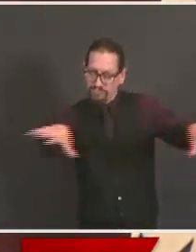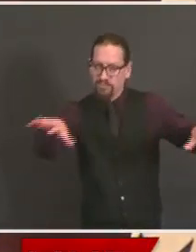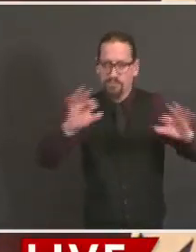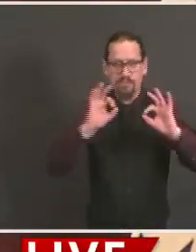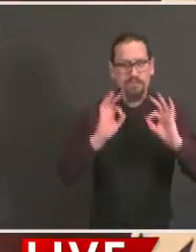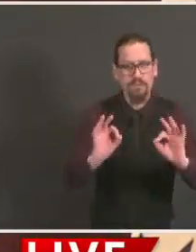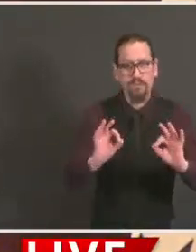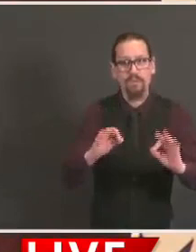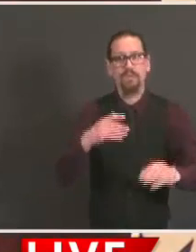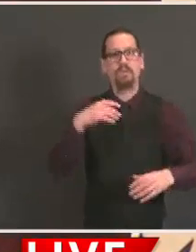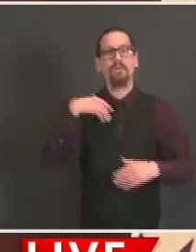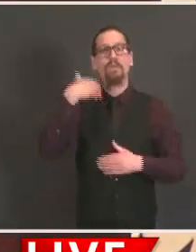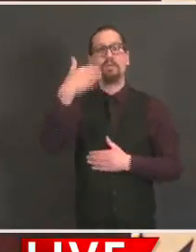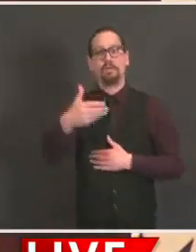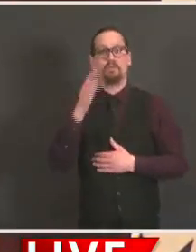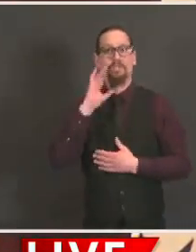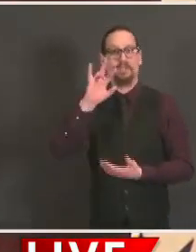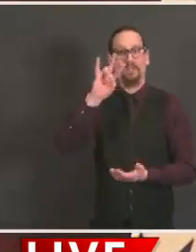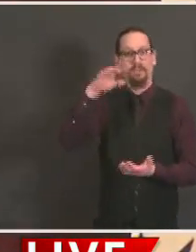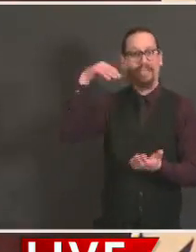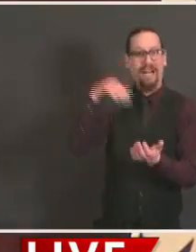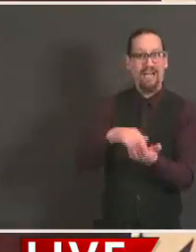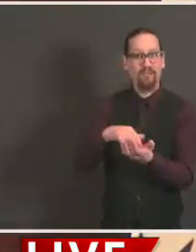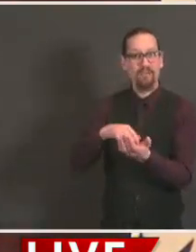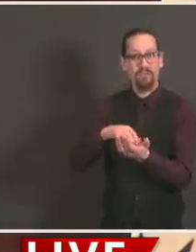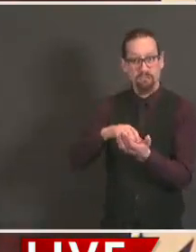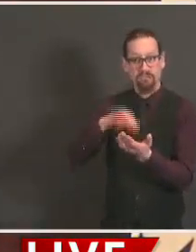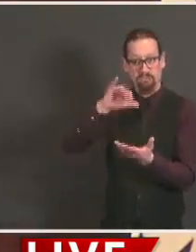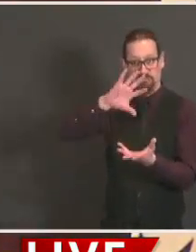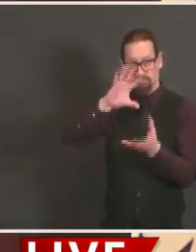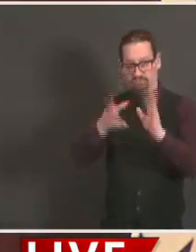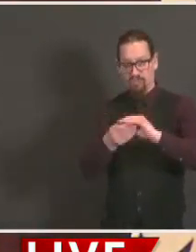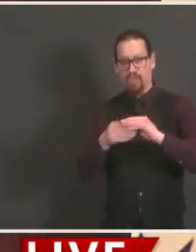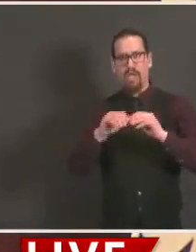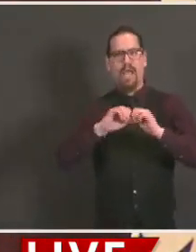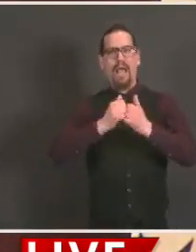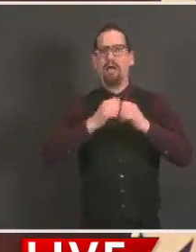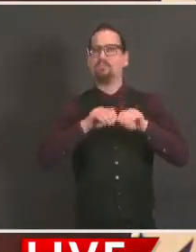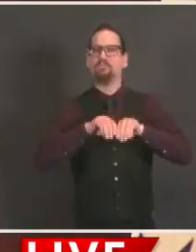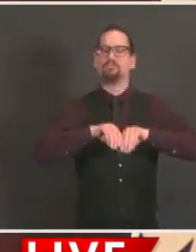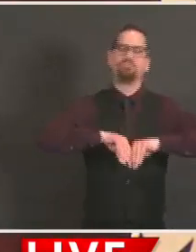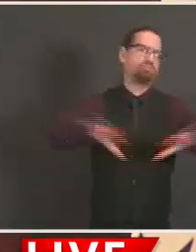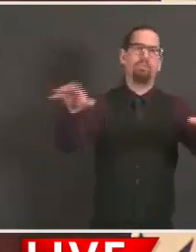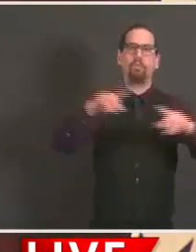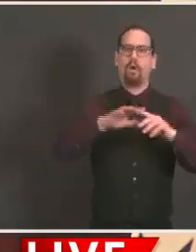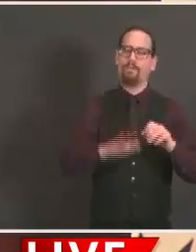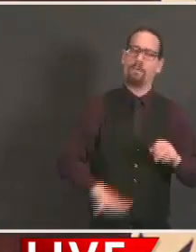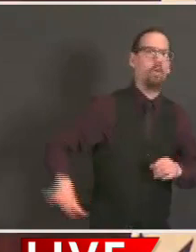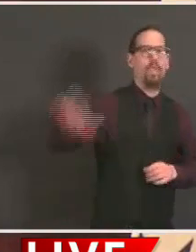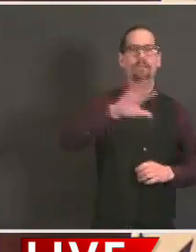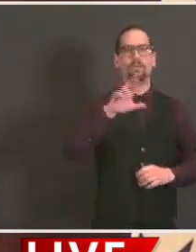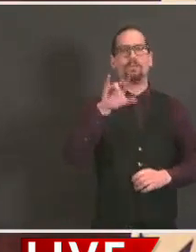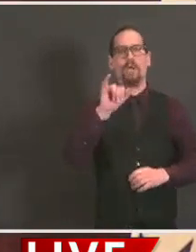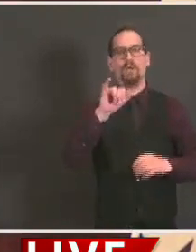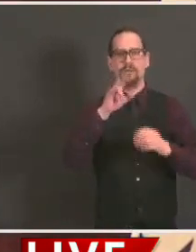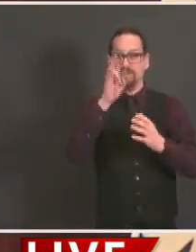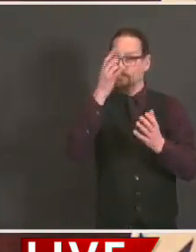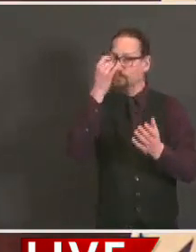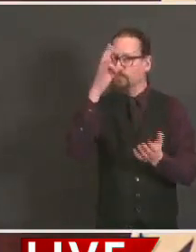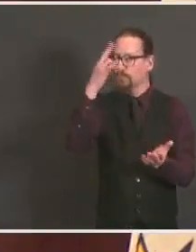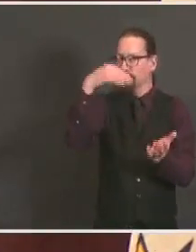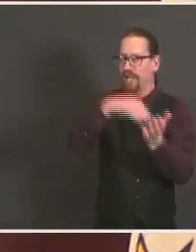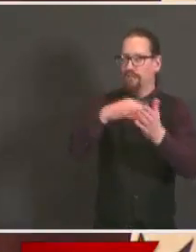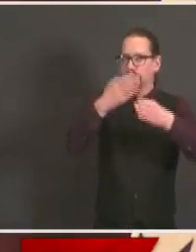doses total will be going to cities and towns each week for 4 weeks, starting the week of February